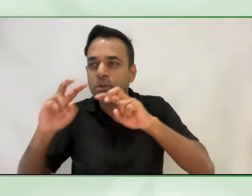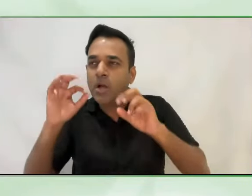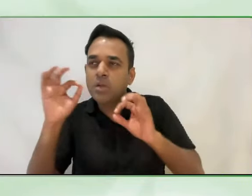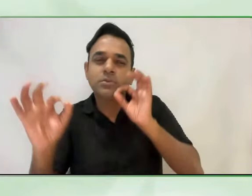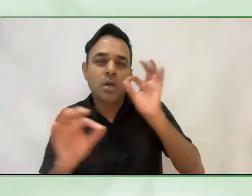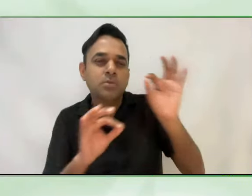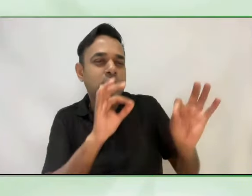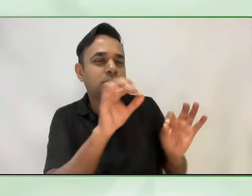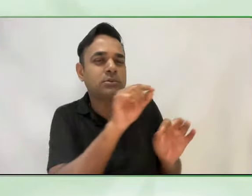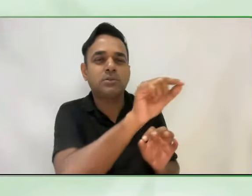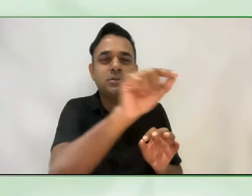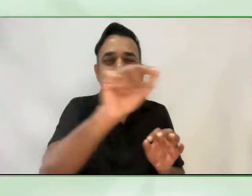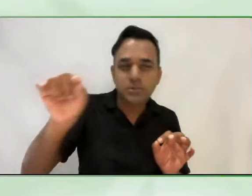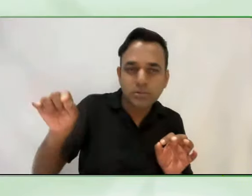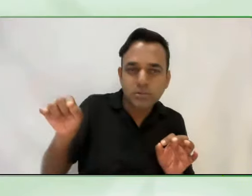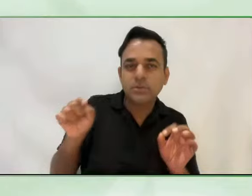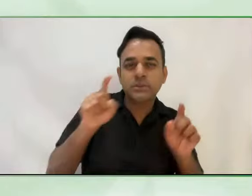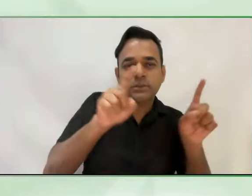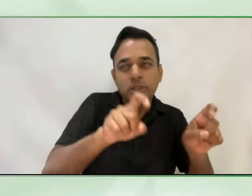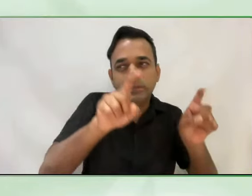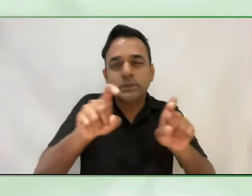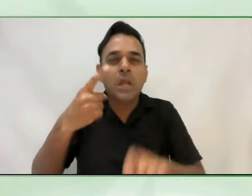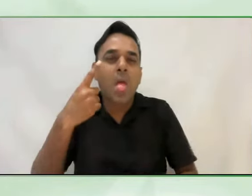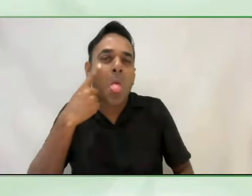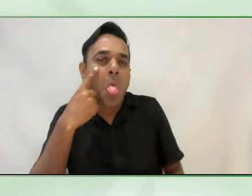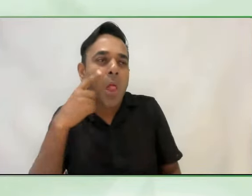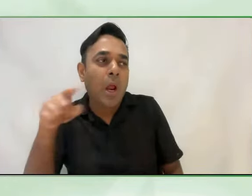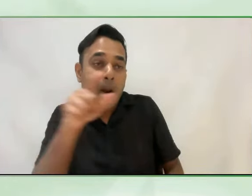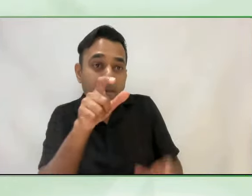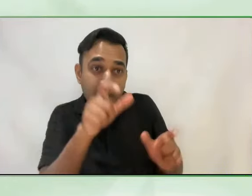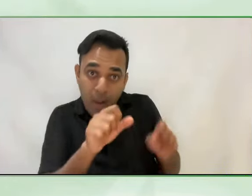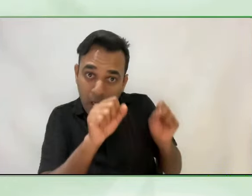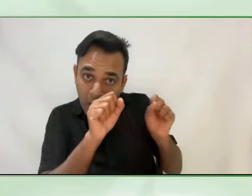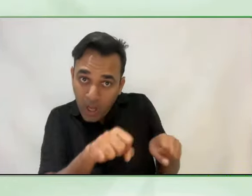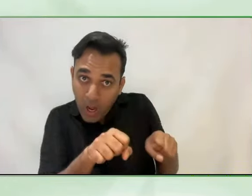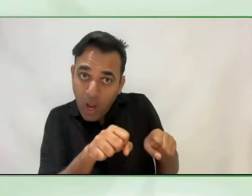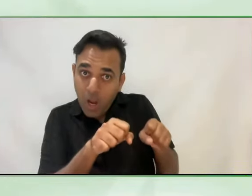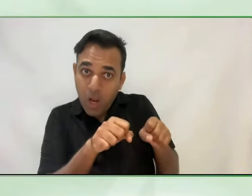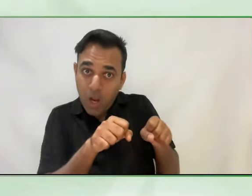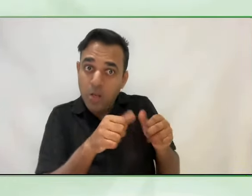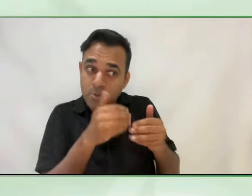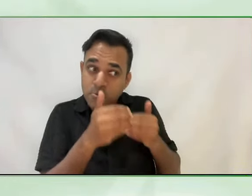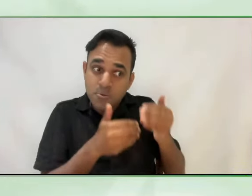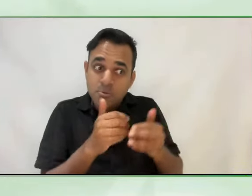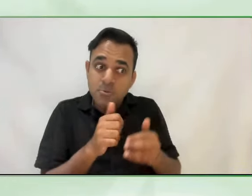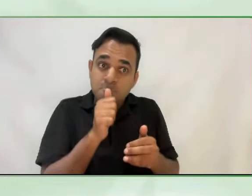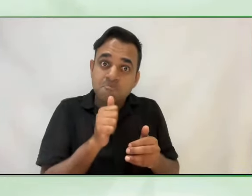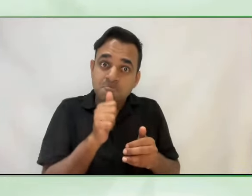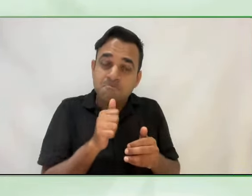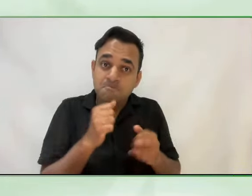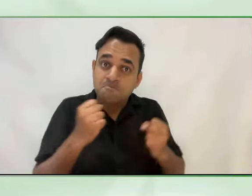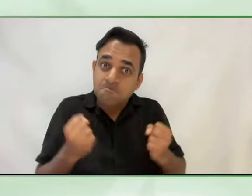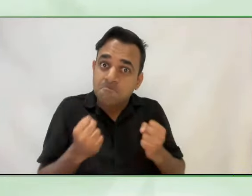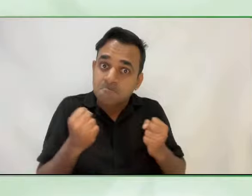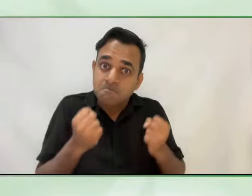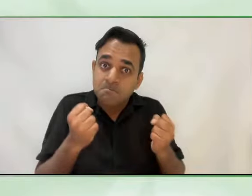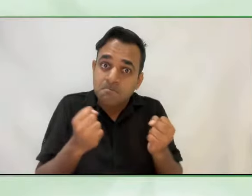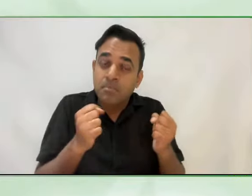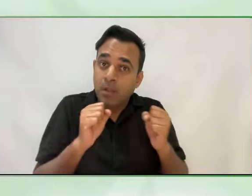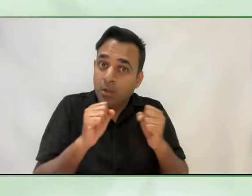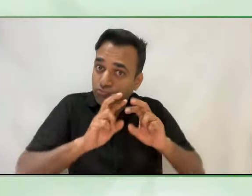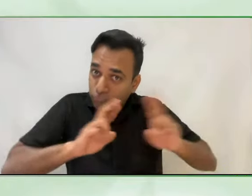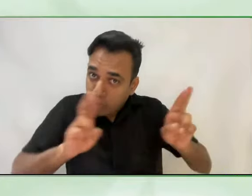from the moment they get that diagnosis, and supporting autistic people's ambitions around accessing employment as well,